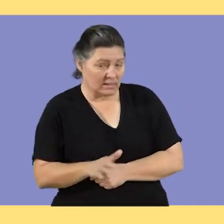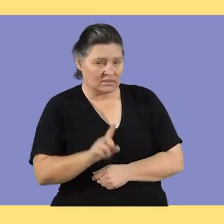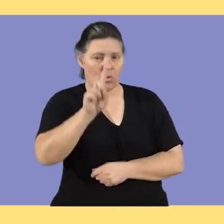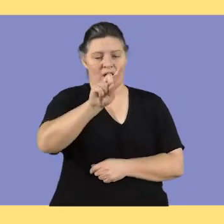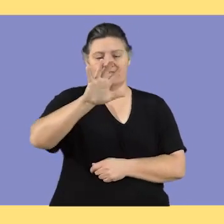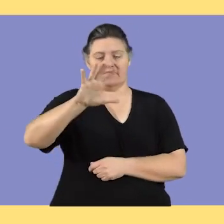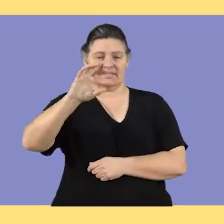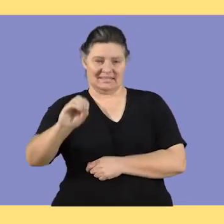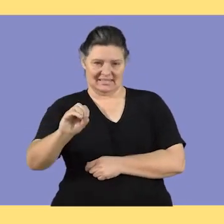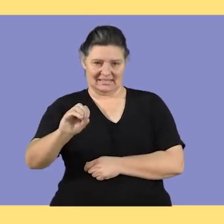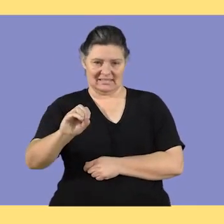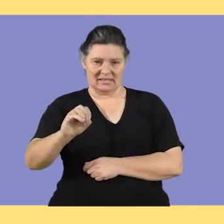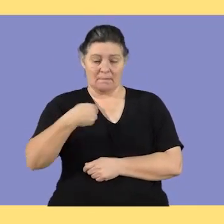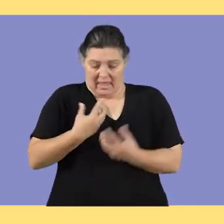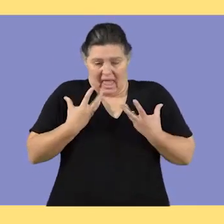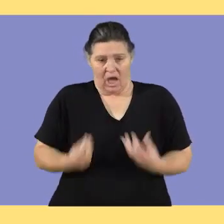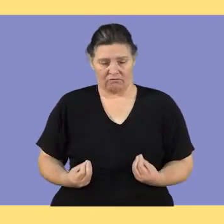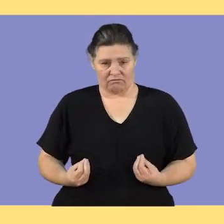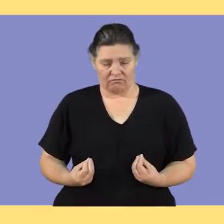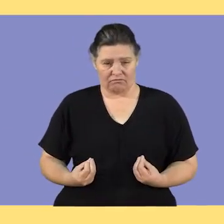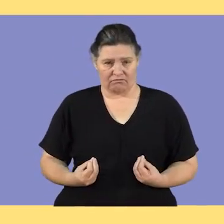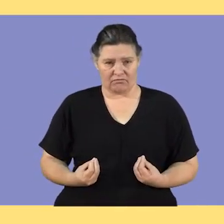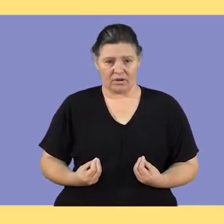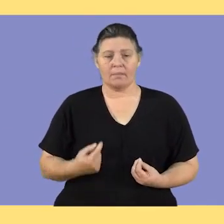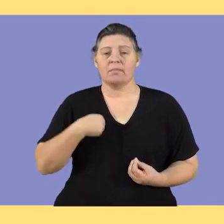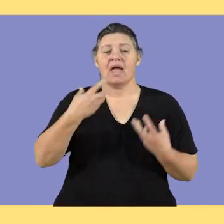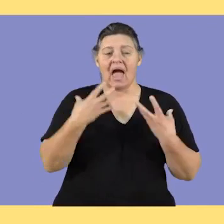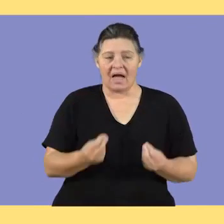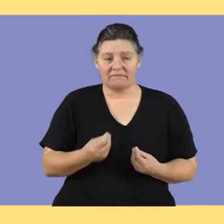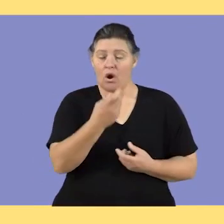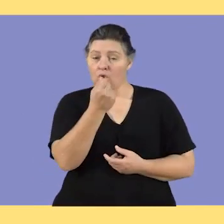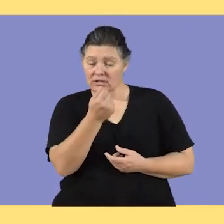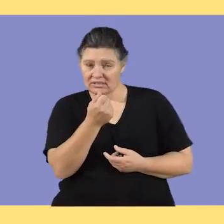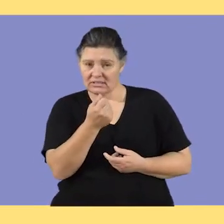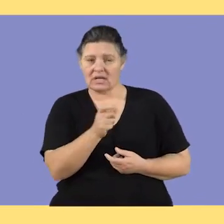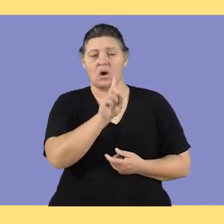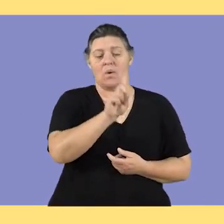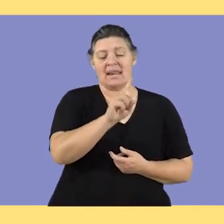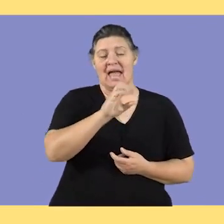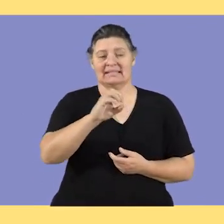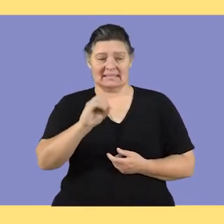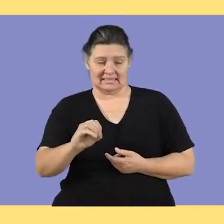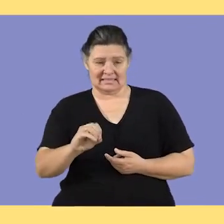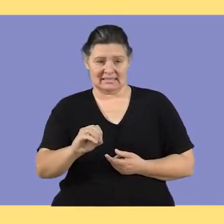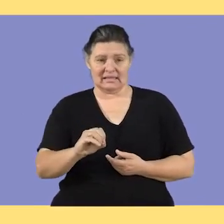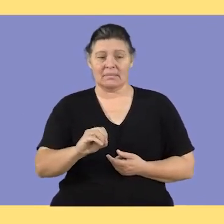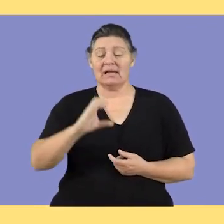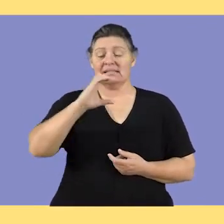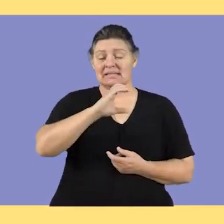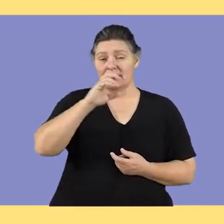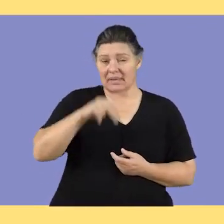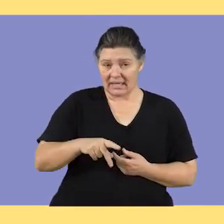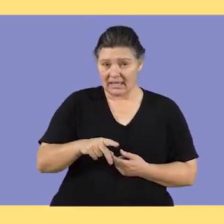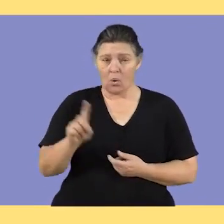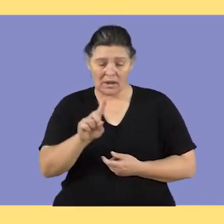what I want is 150. What do I have? I have my cost, which is 100, and